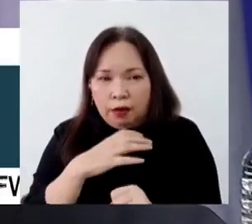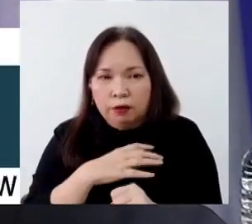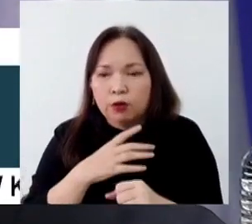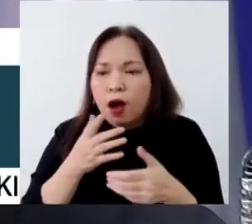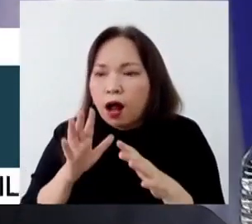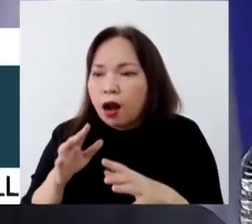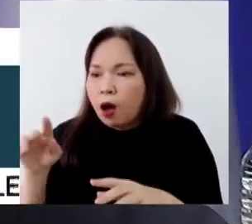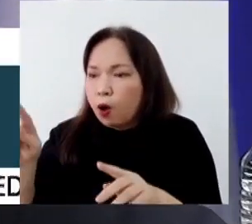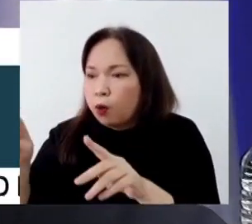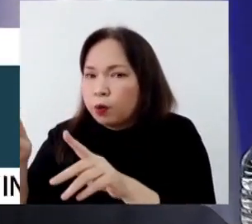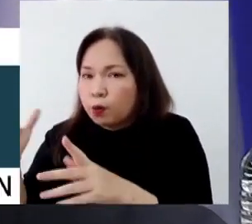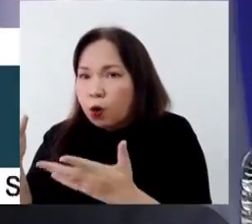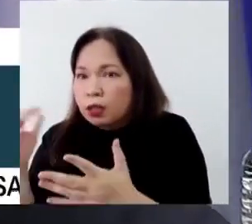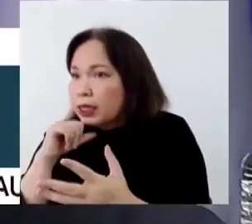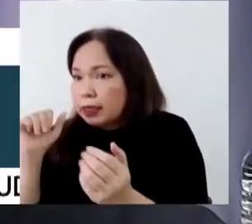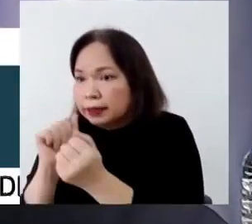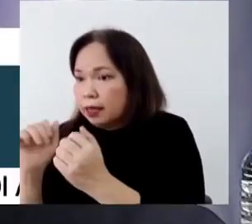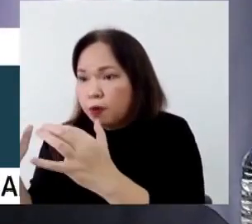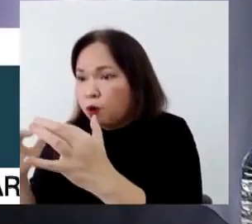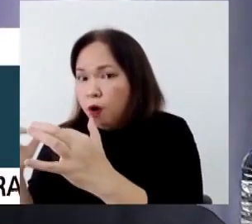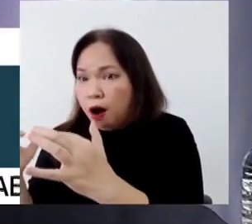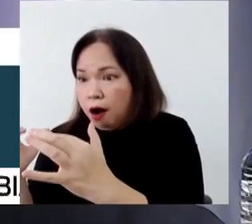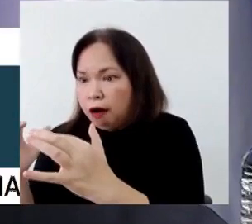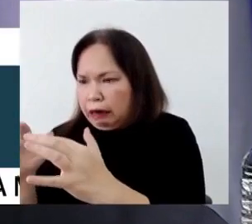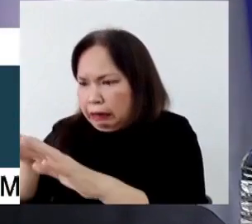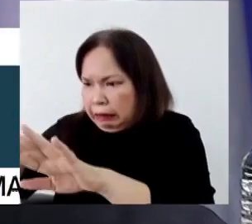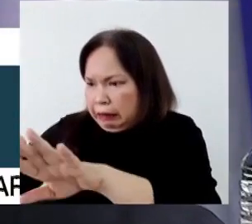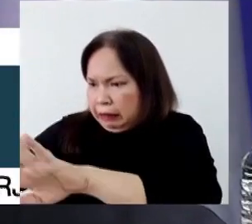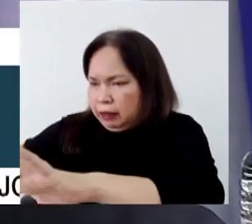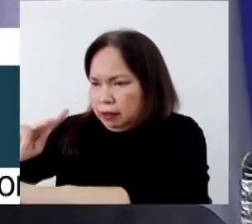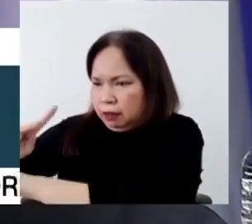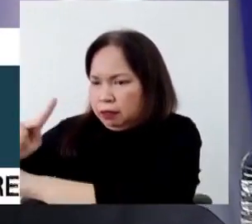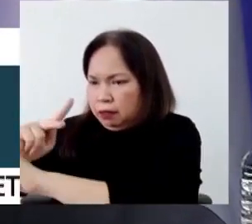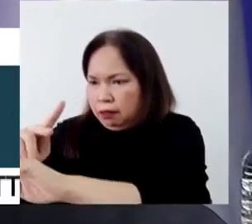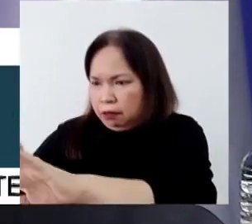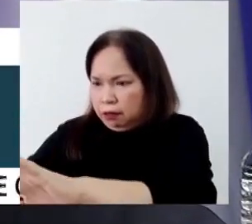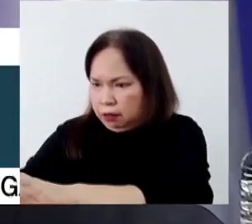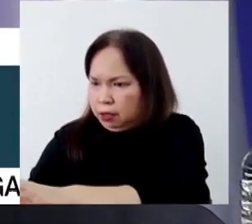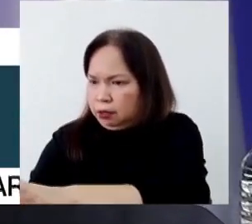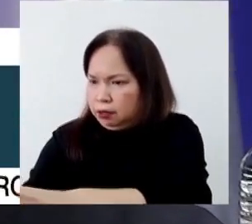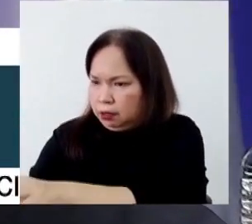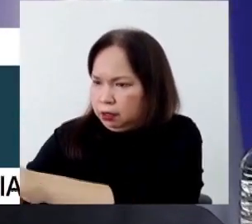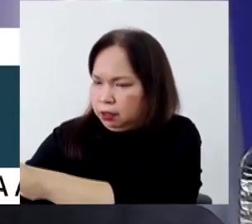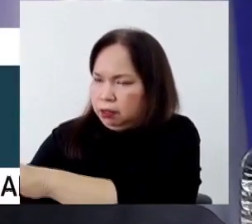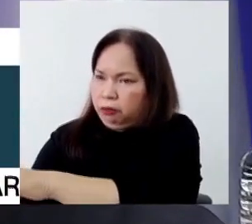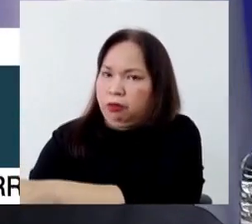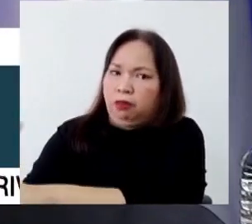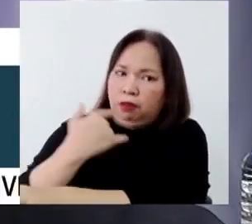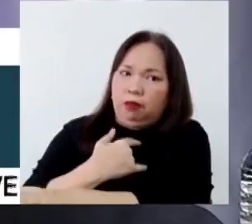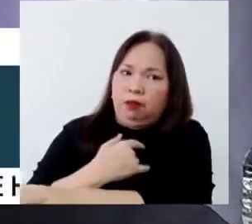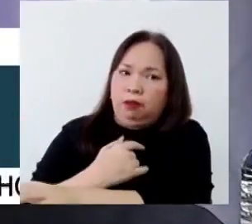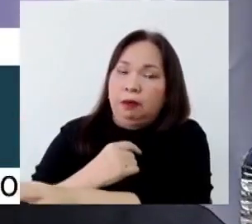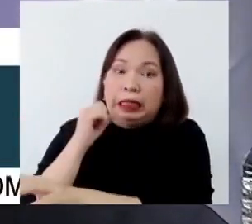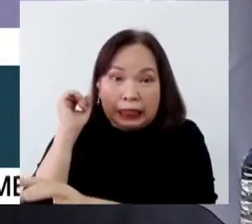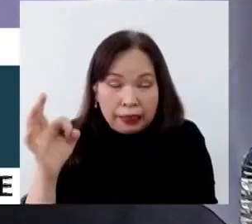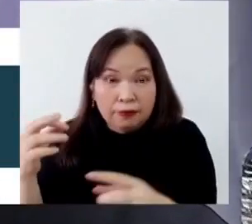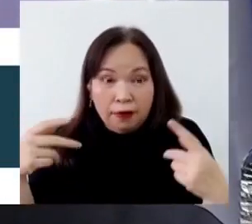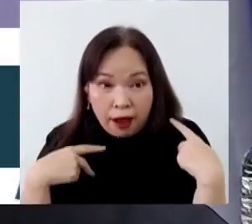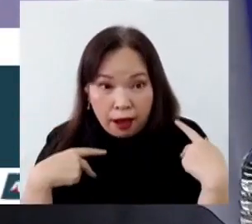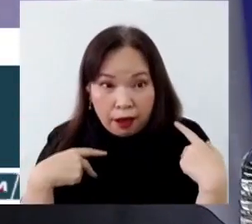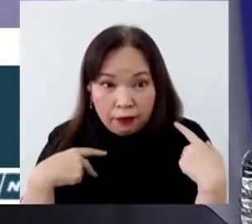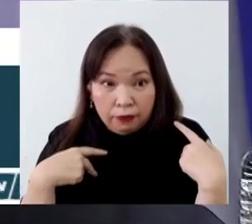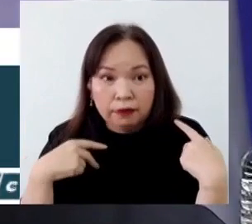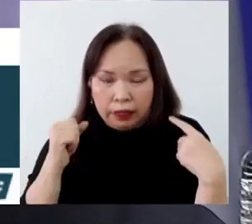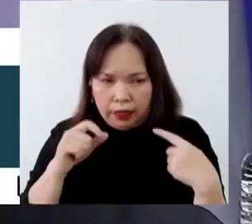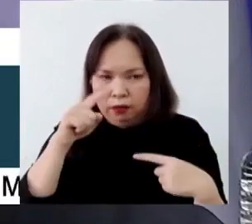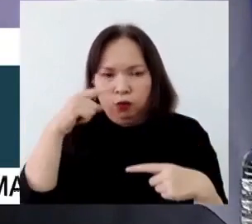But once it is declared, once the opening is declared, we must be ready,